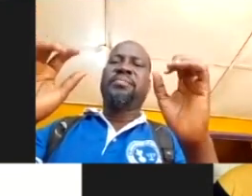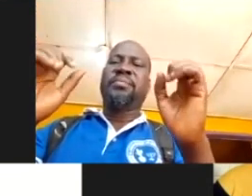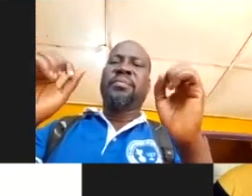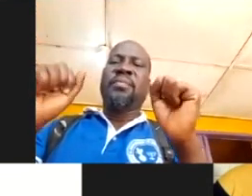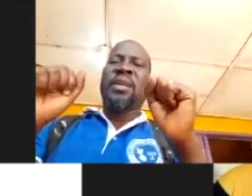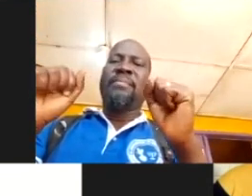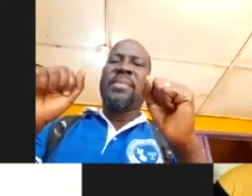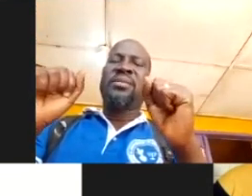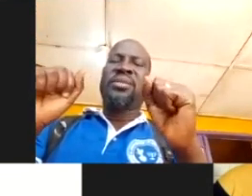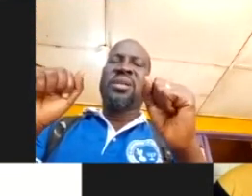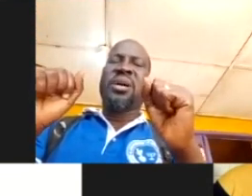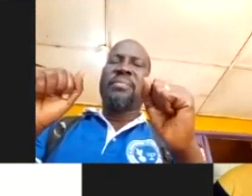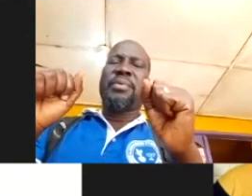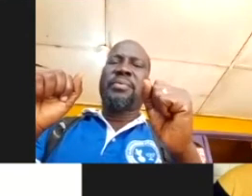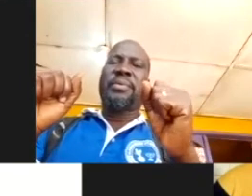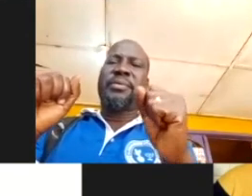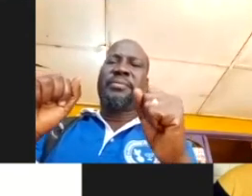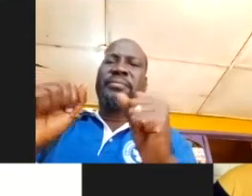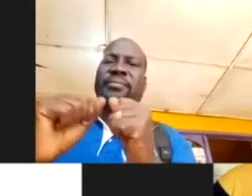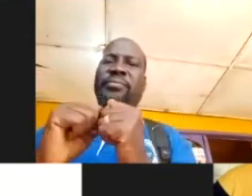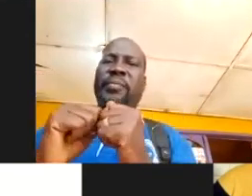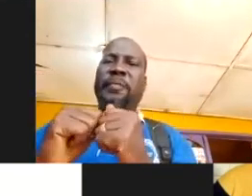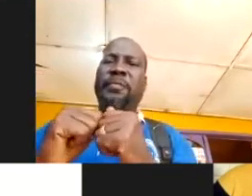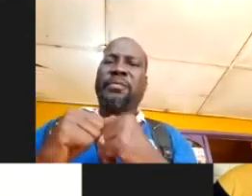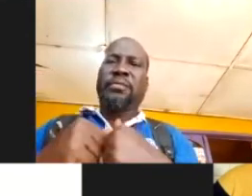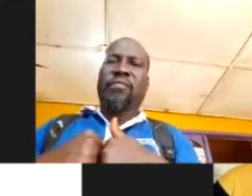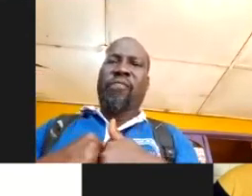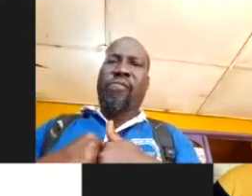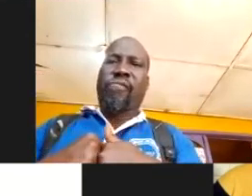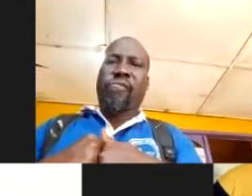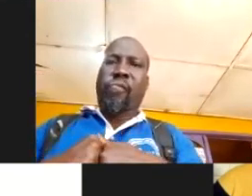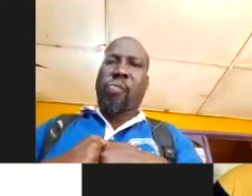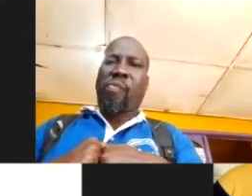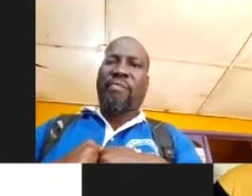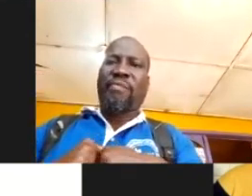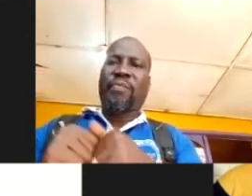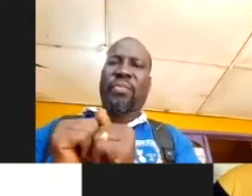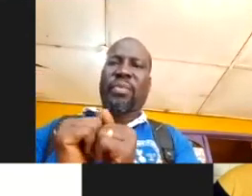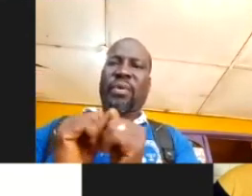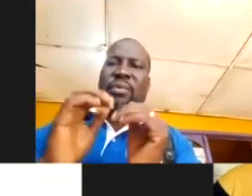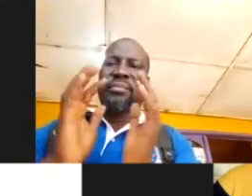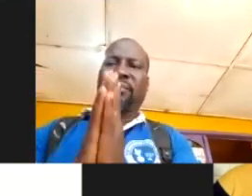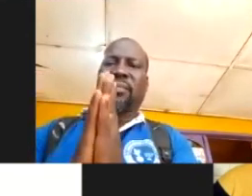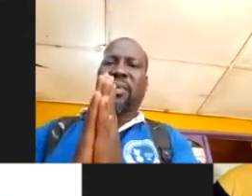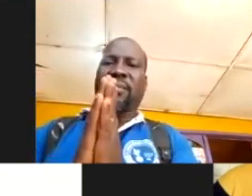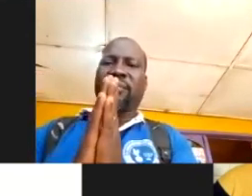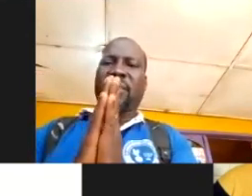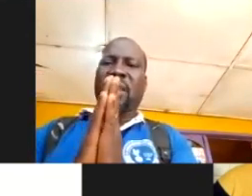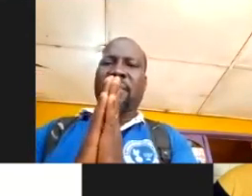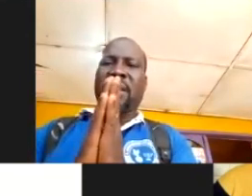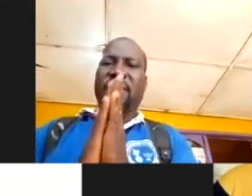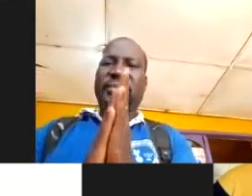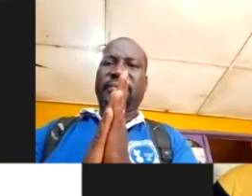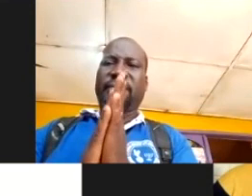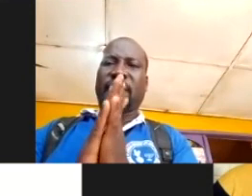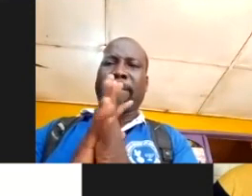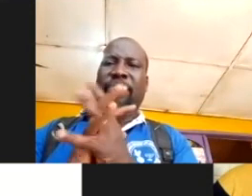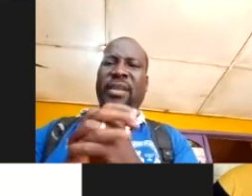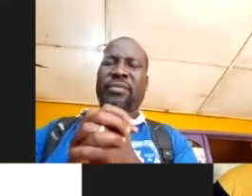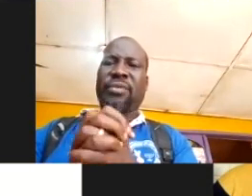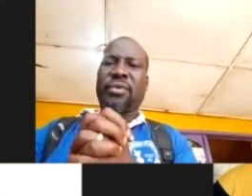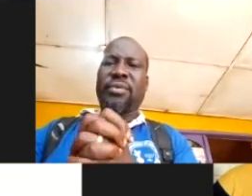roots deep into our hearts. In Jesus' holy name, Father, I thank you for